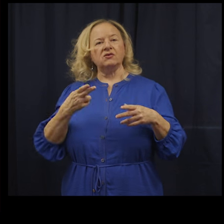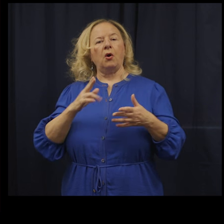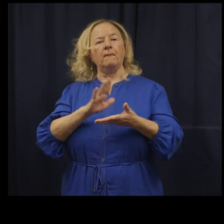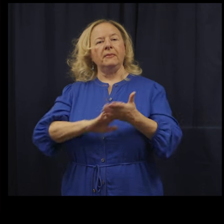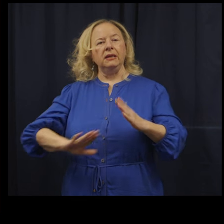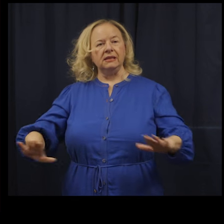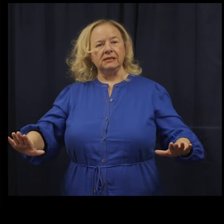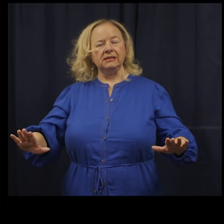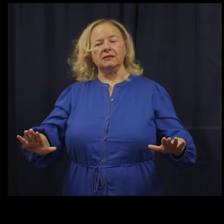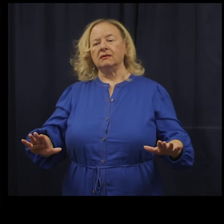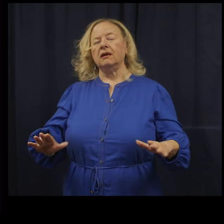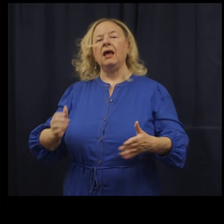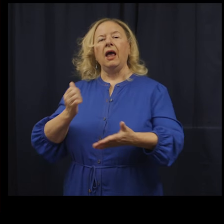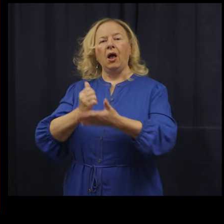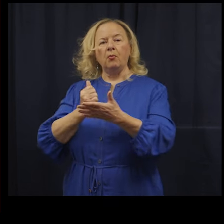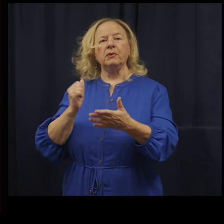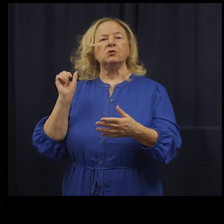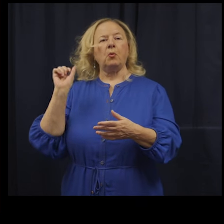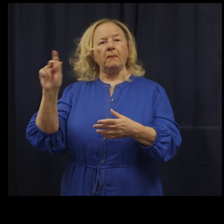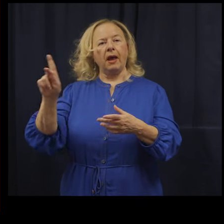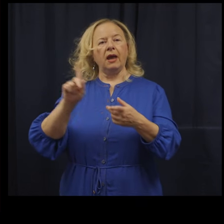peace.